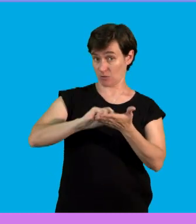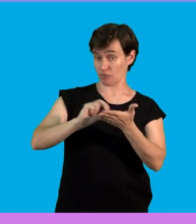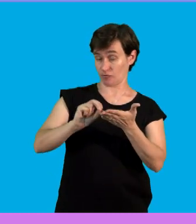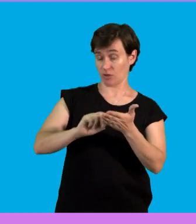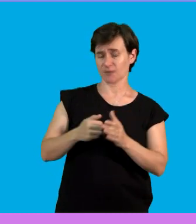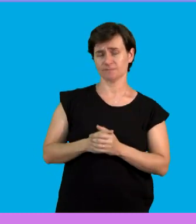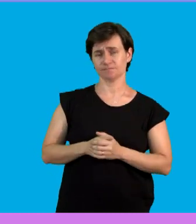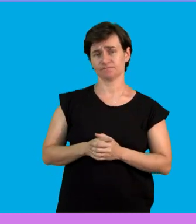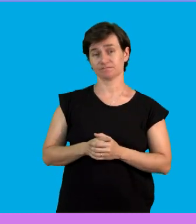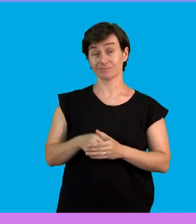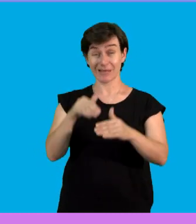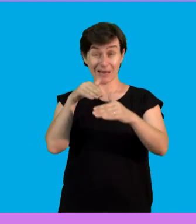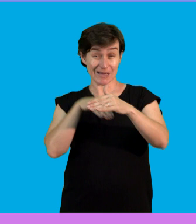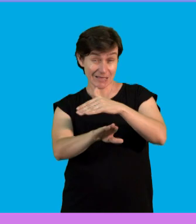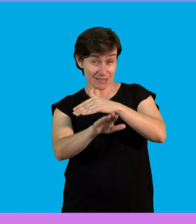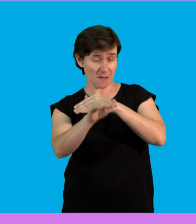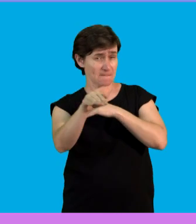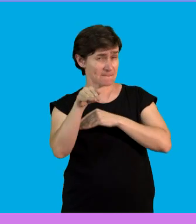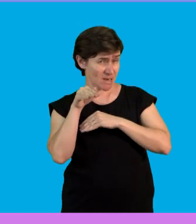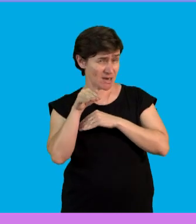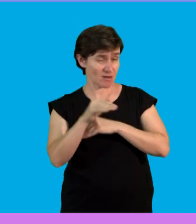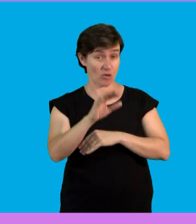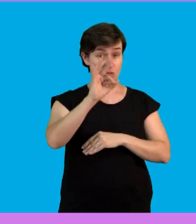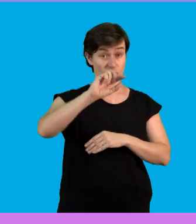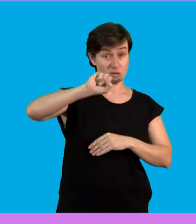now remember, inside is